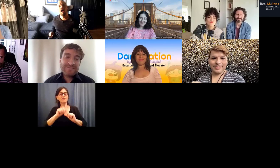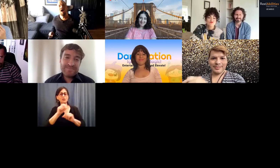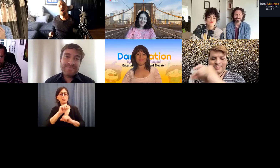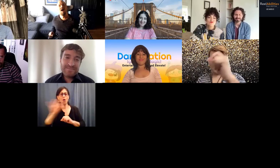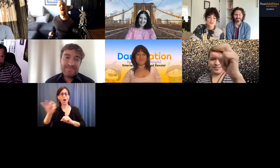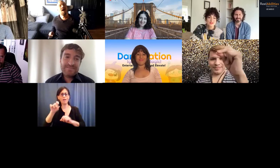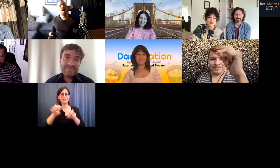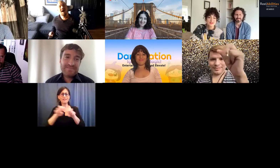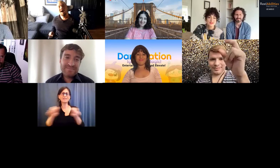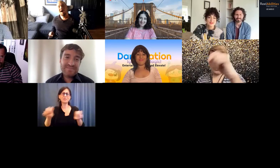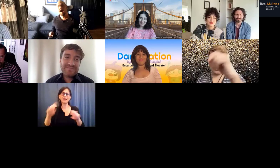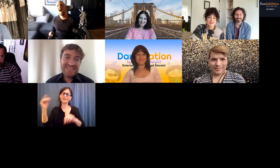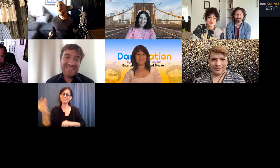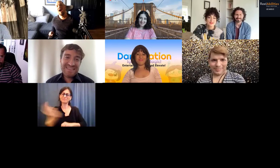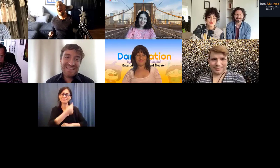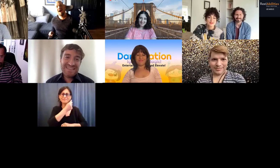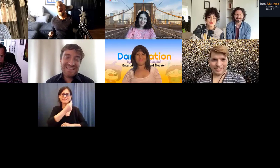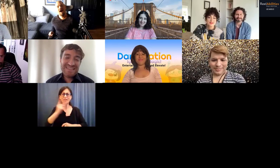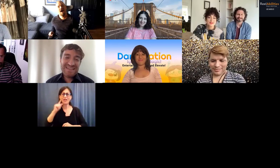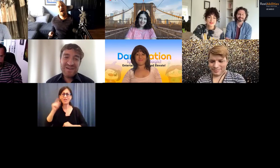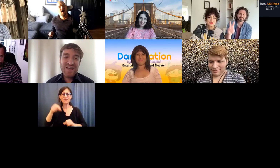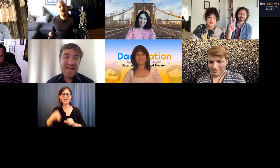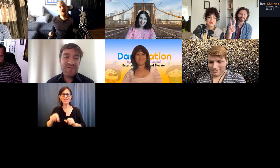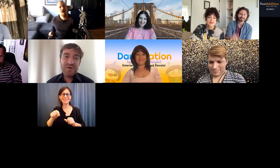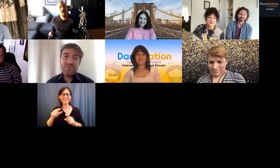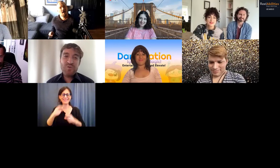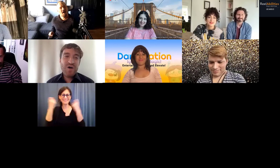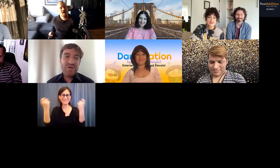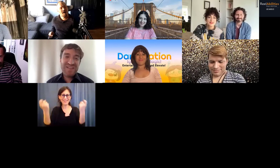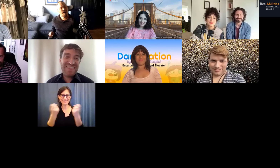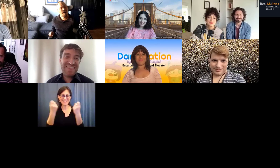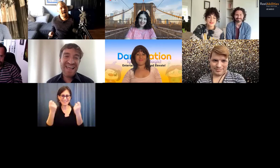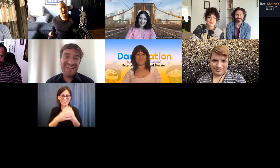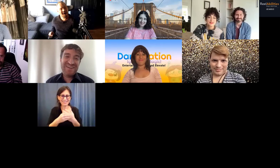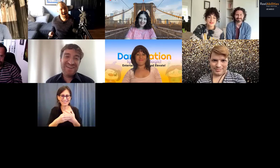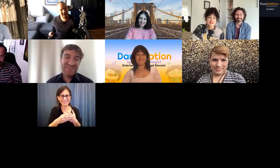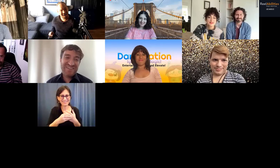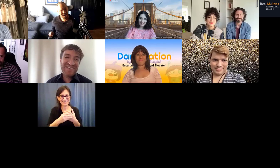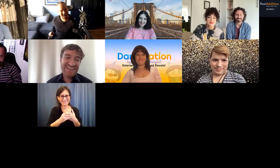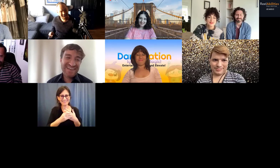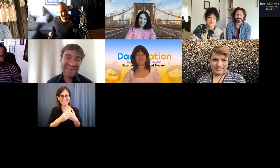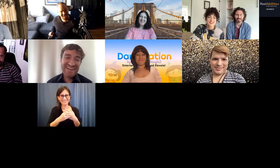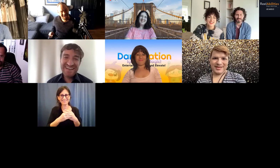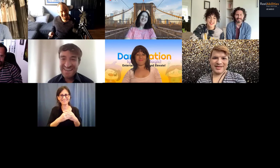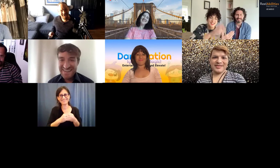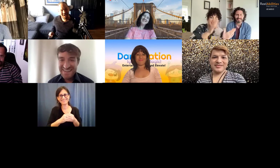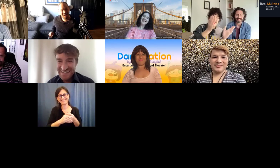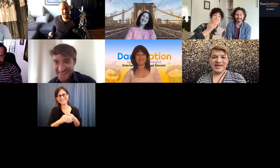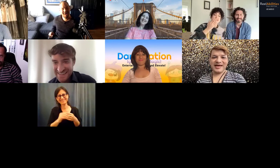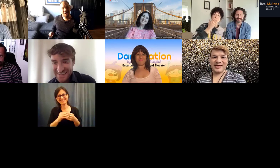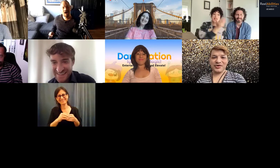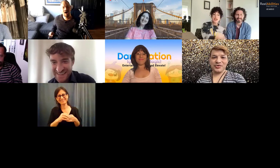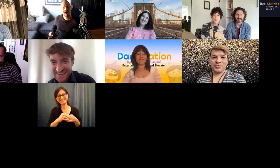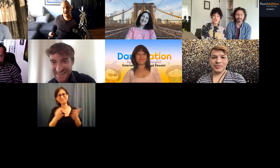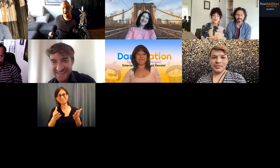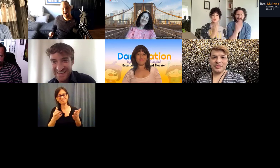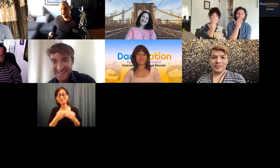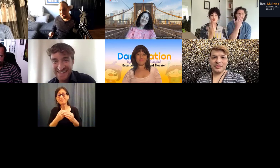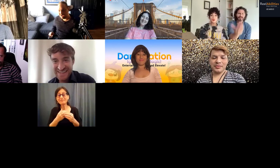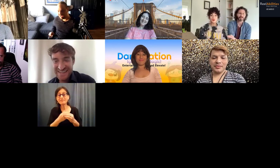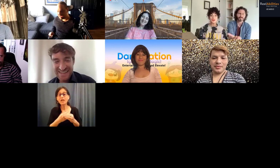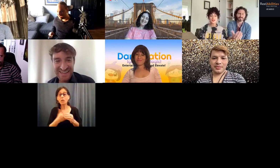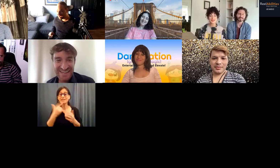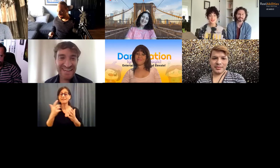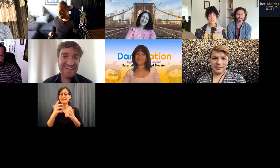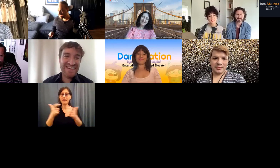switch off our panel now to keep the festival in time. Okay, So, well, thank you. So